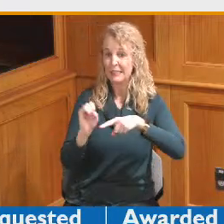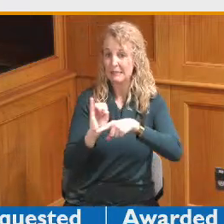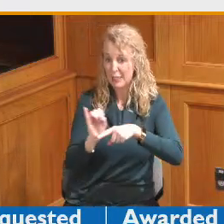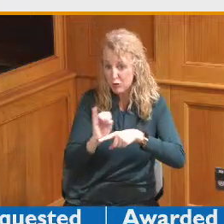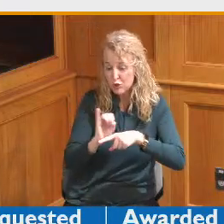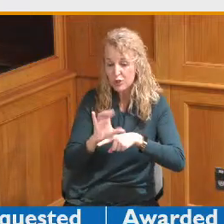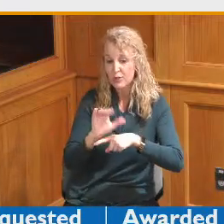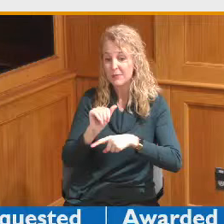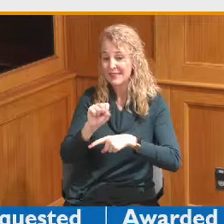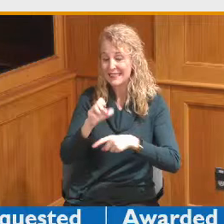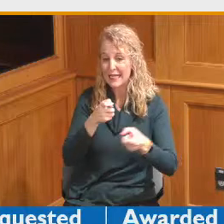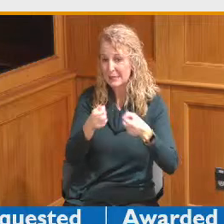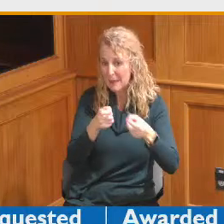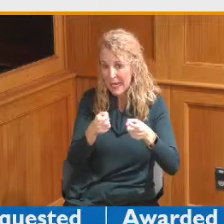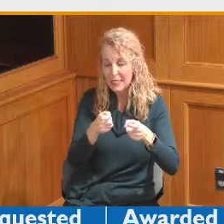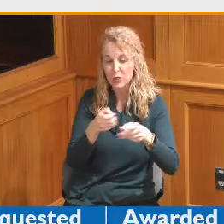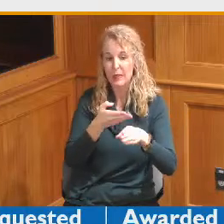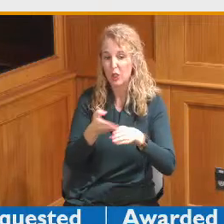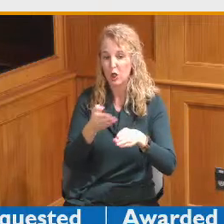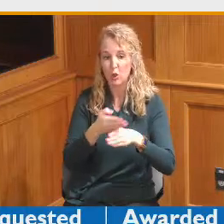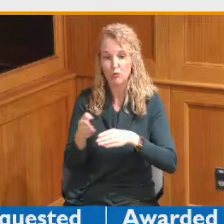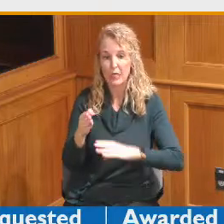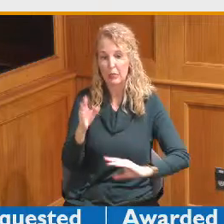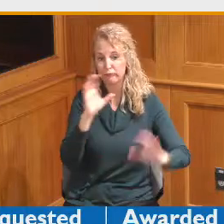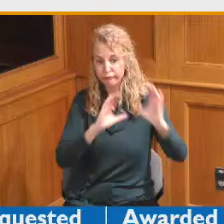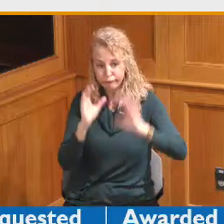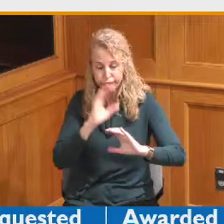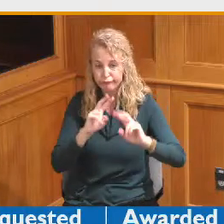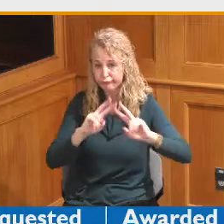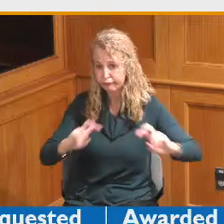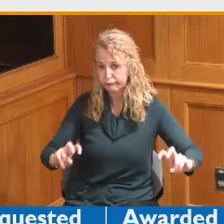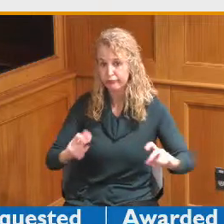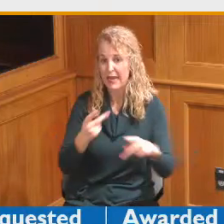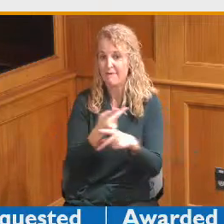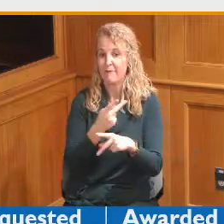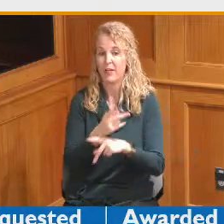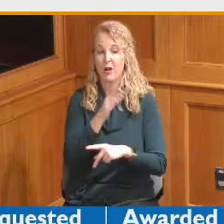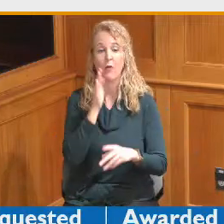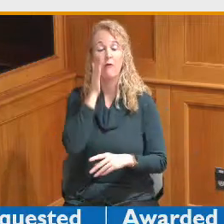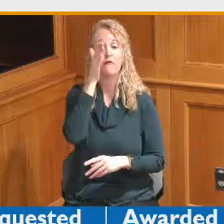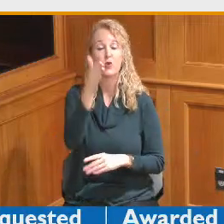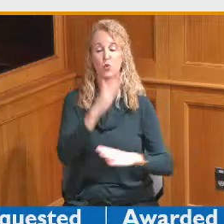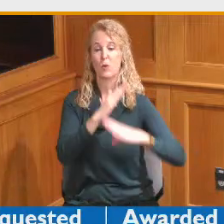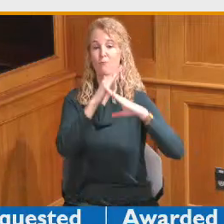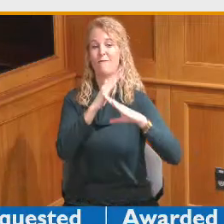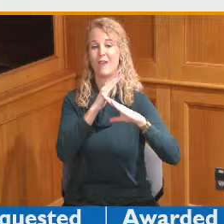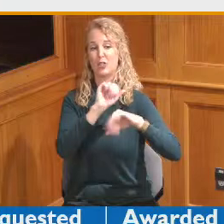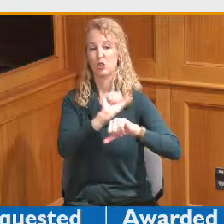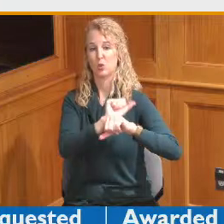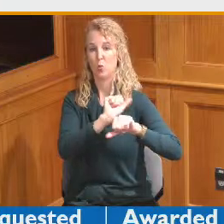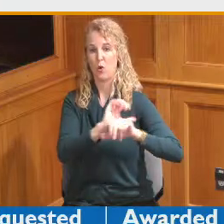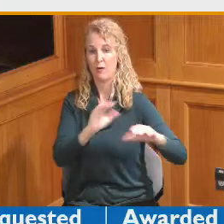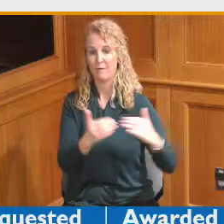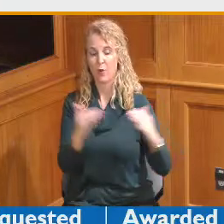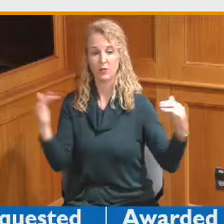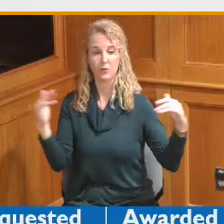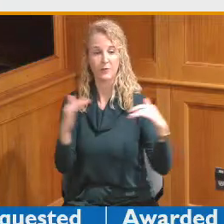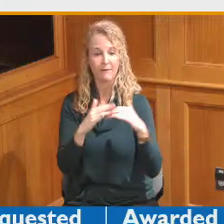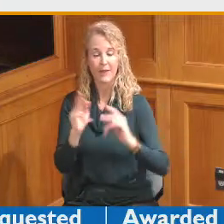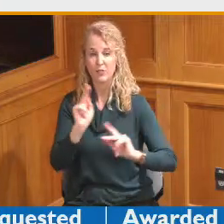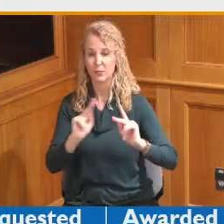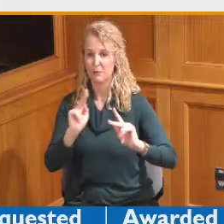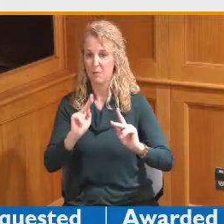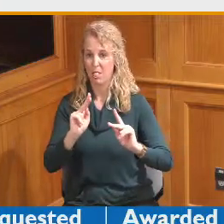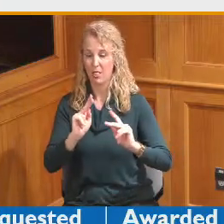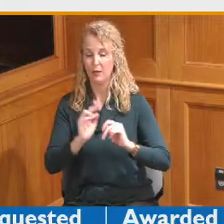case management, and career exploration and development, as well as to develop a future prevention workforce of diverse prevention